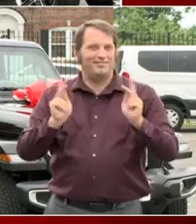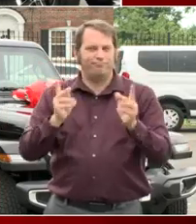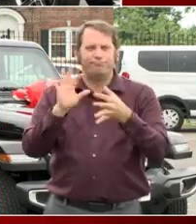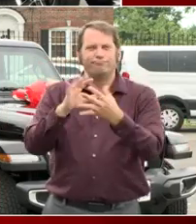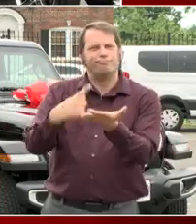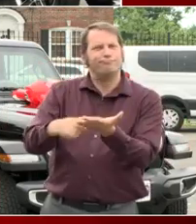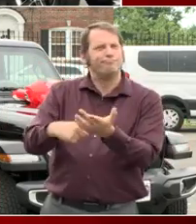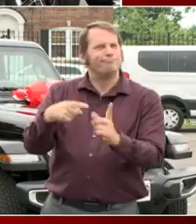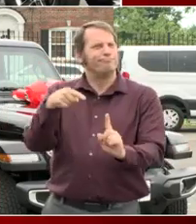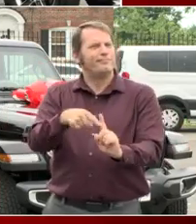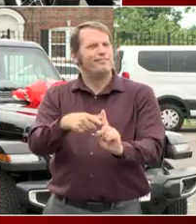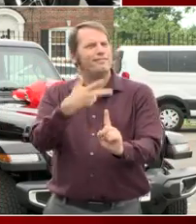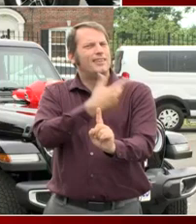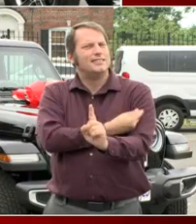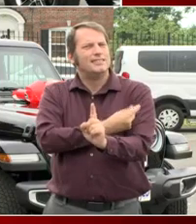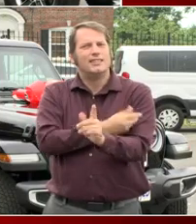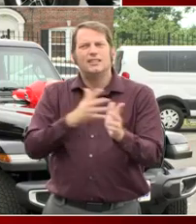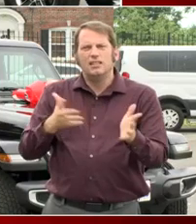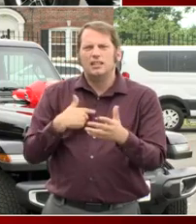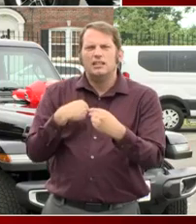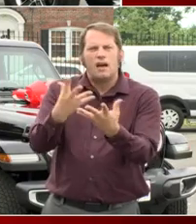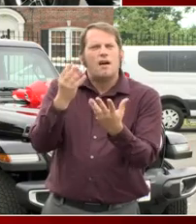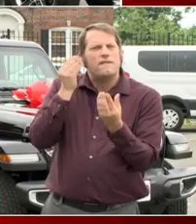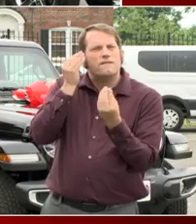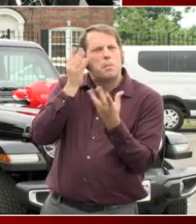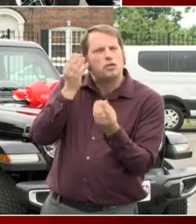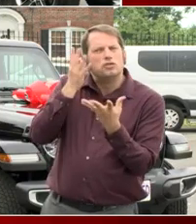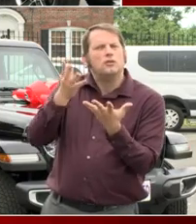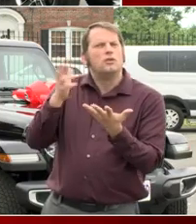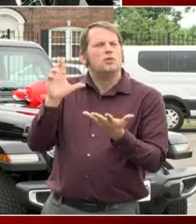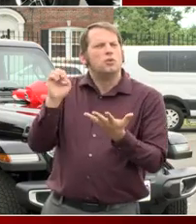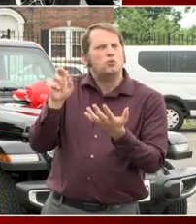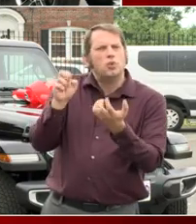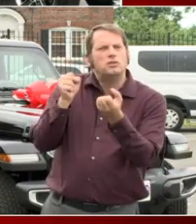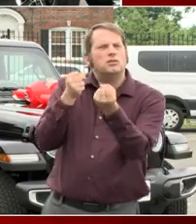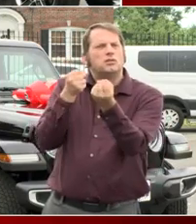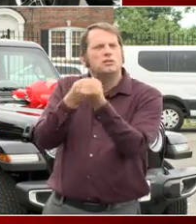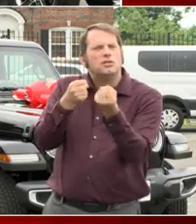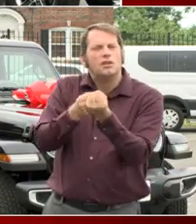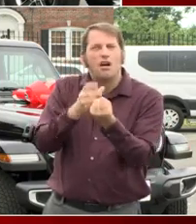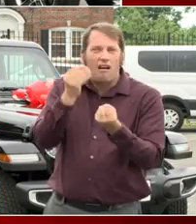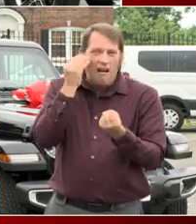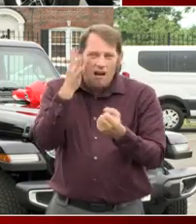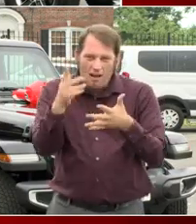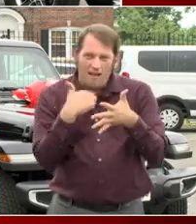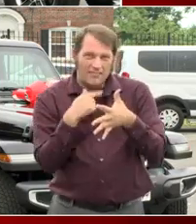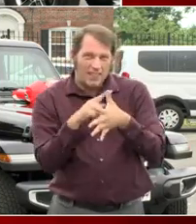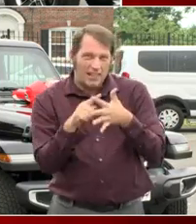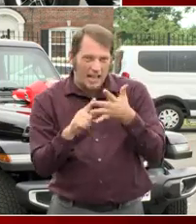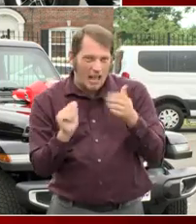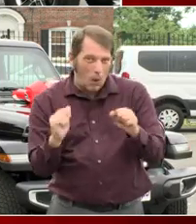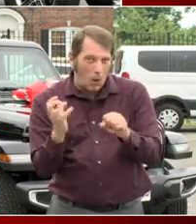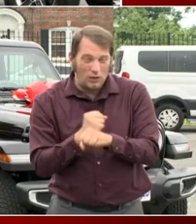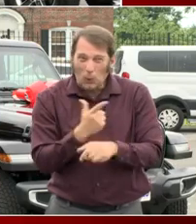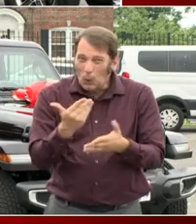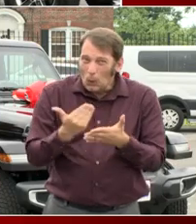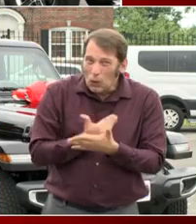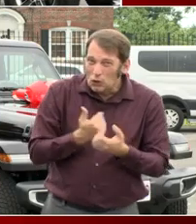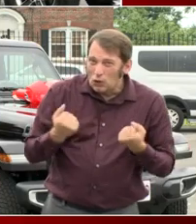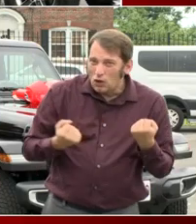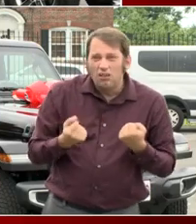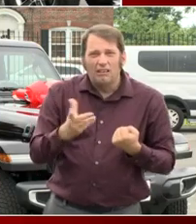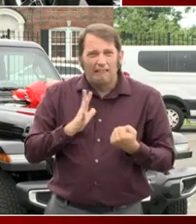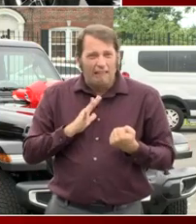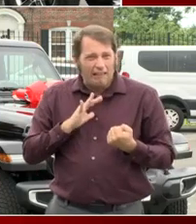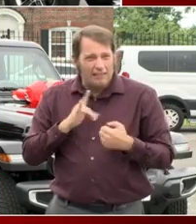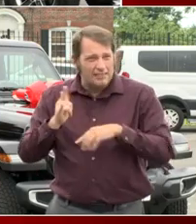tools. Incentives, chances to win for the next 4 weeks, a car, and that's fantastic. Where are our